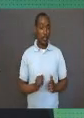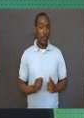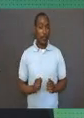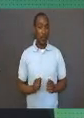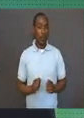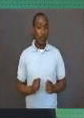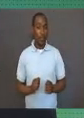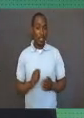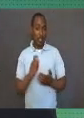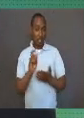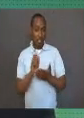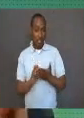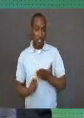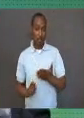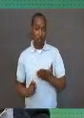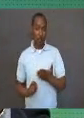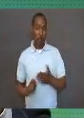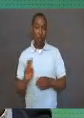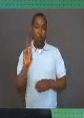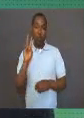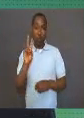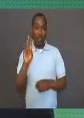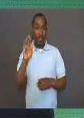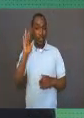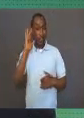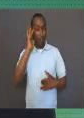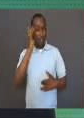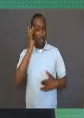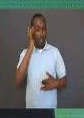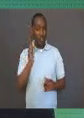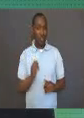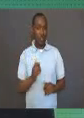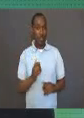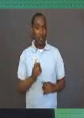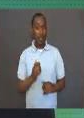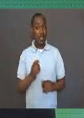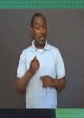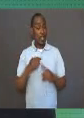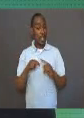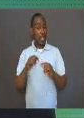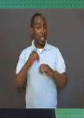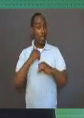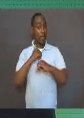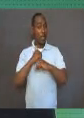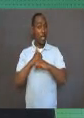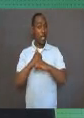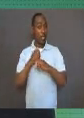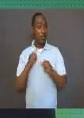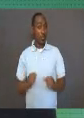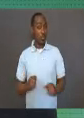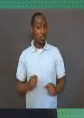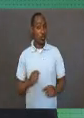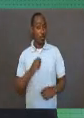paper and write down 2 diseases you know that can be prevented